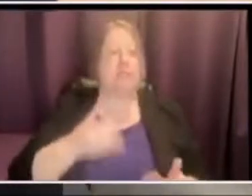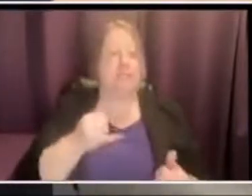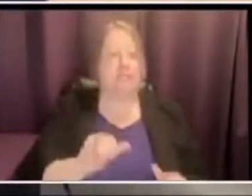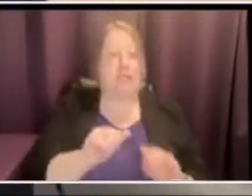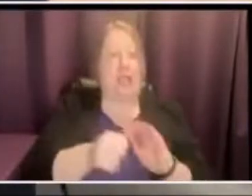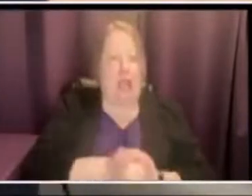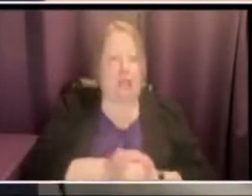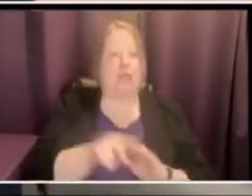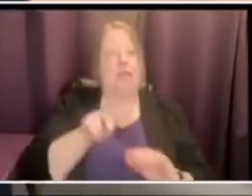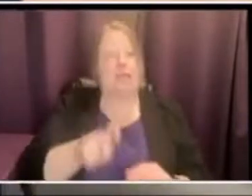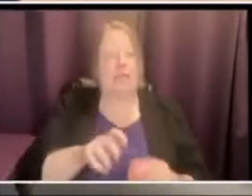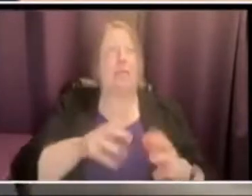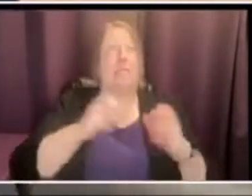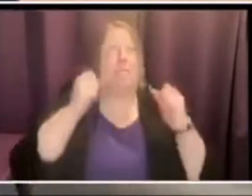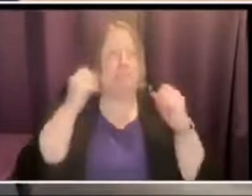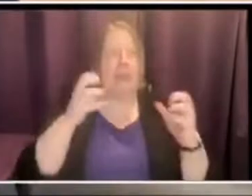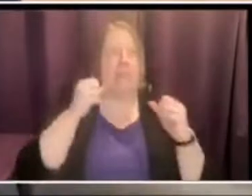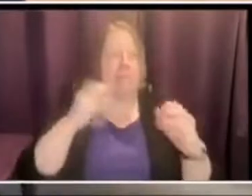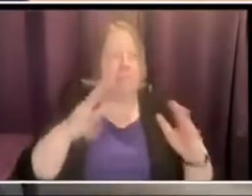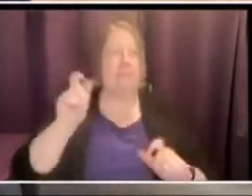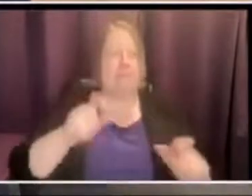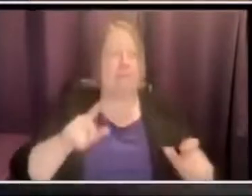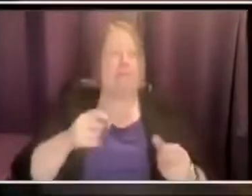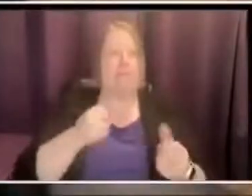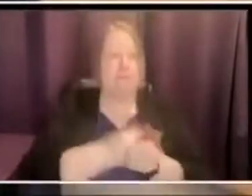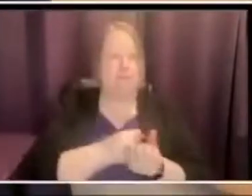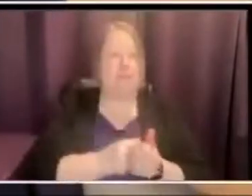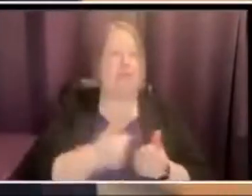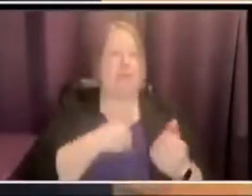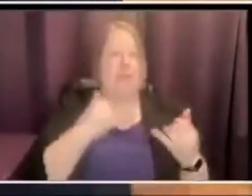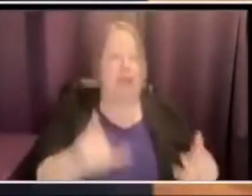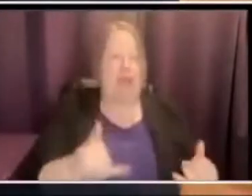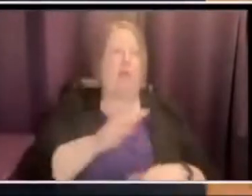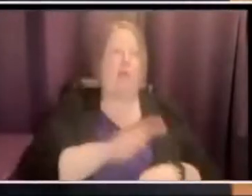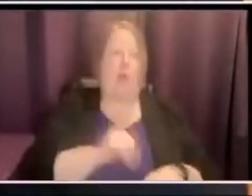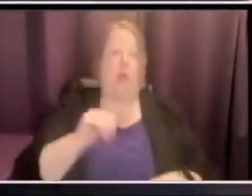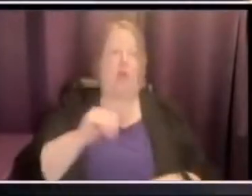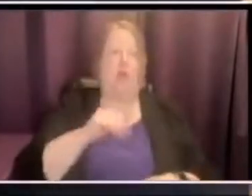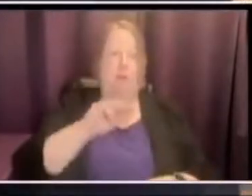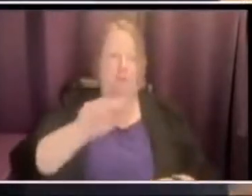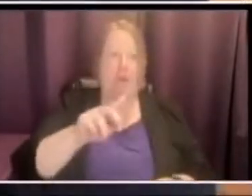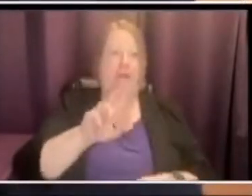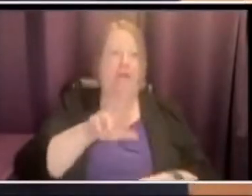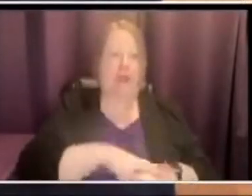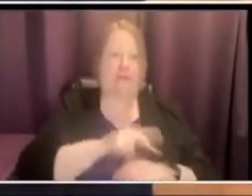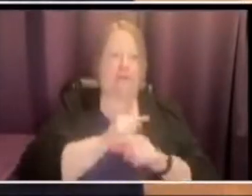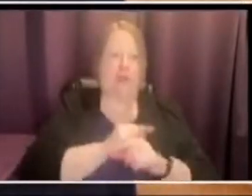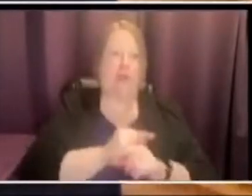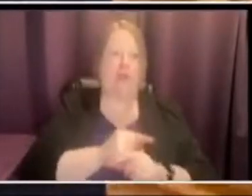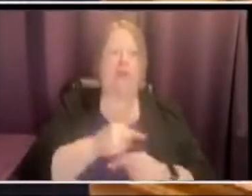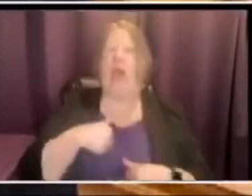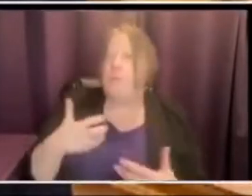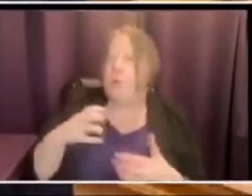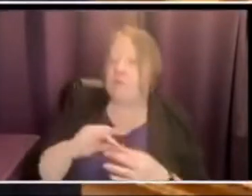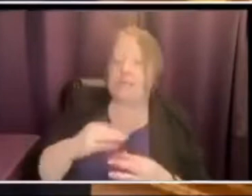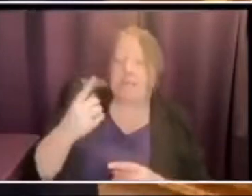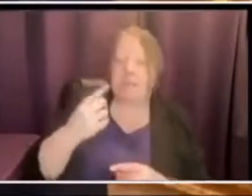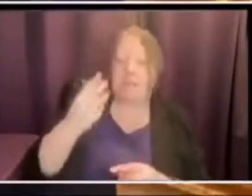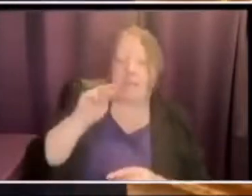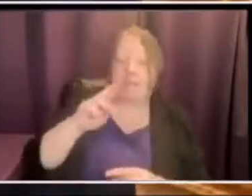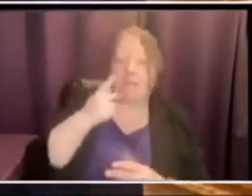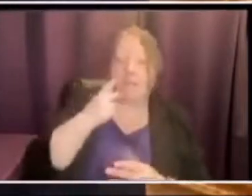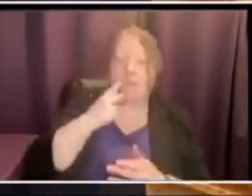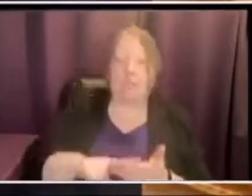personnel now. Can you get the Maryland National Guard to come too? I have something to say, Mr. Secretary. Well, I'm going to call the mayor